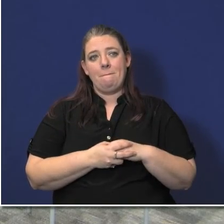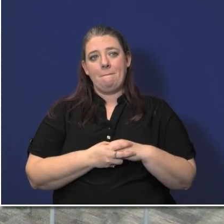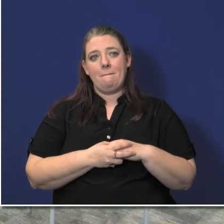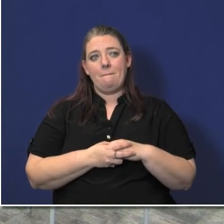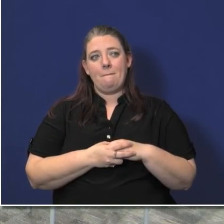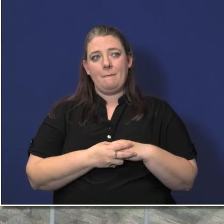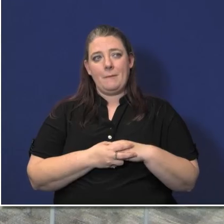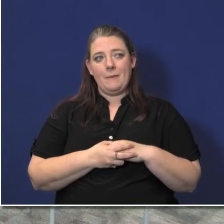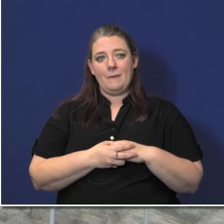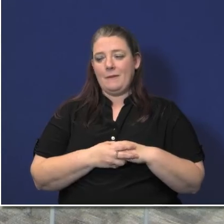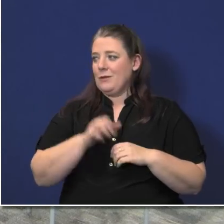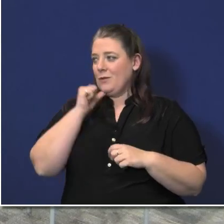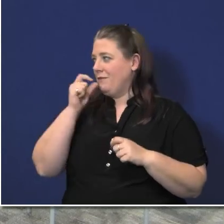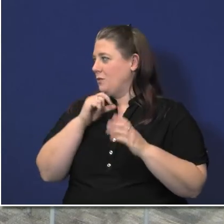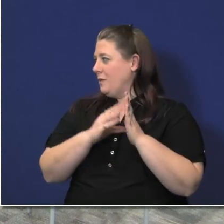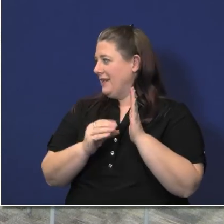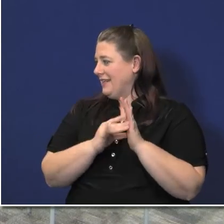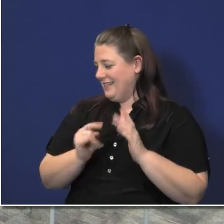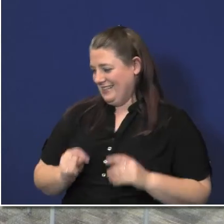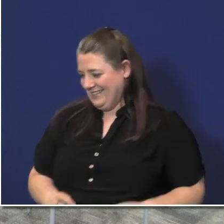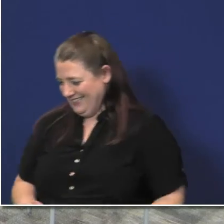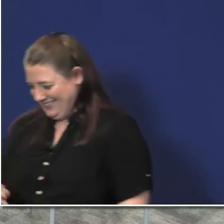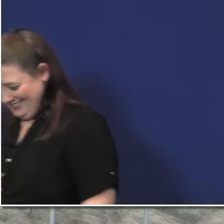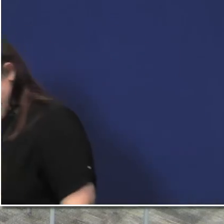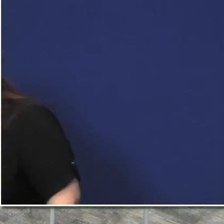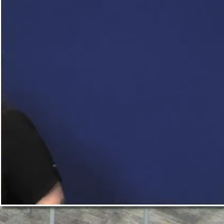You don't have to repeat that. Mr. President?